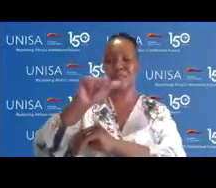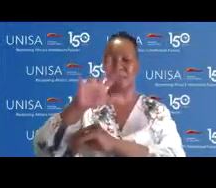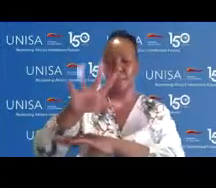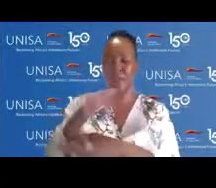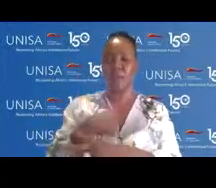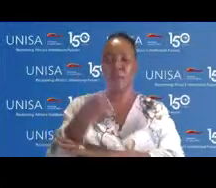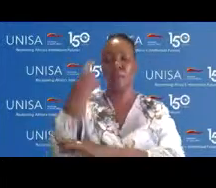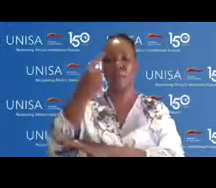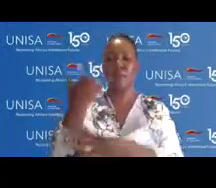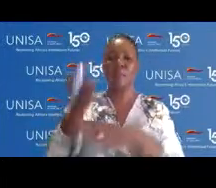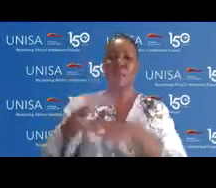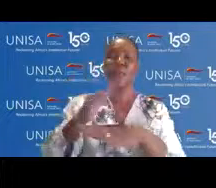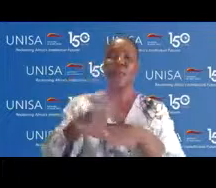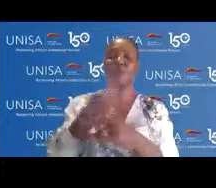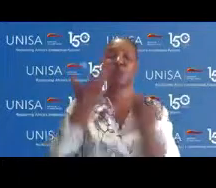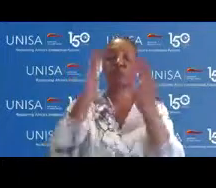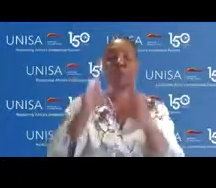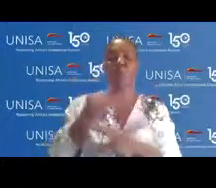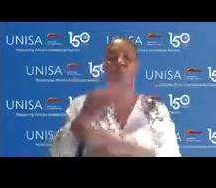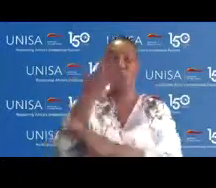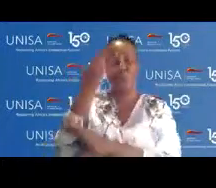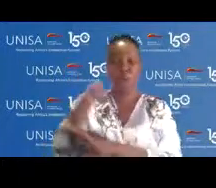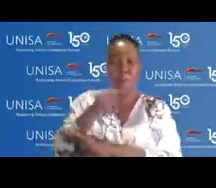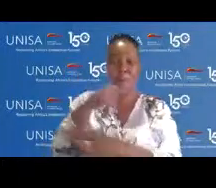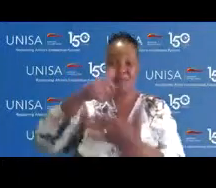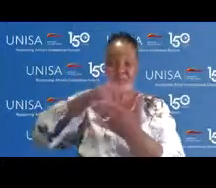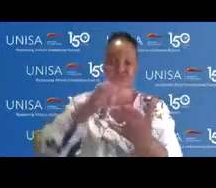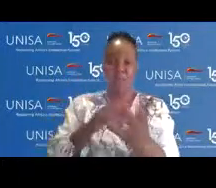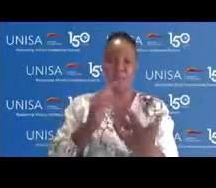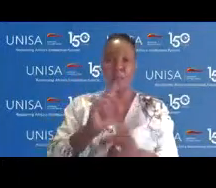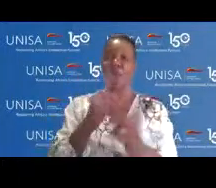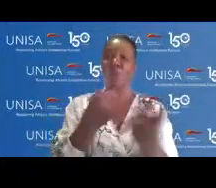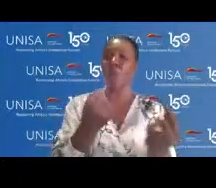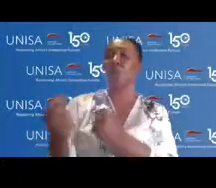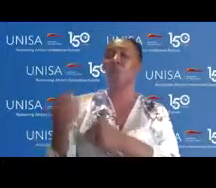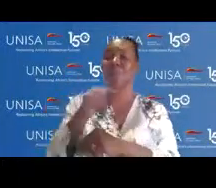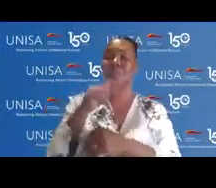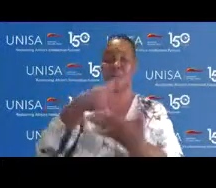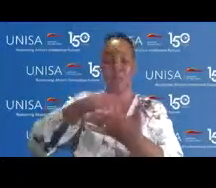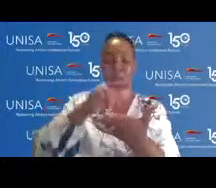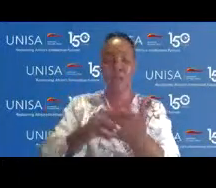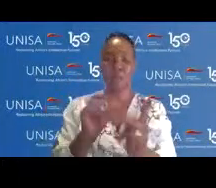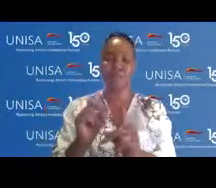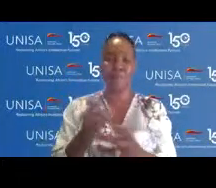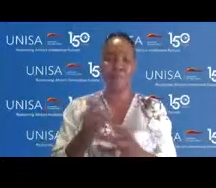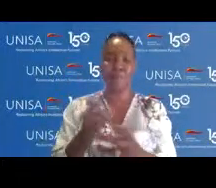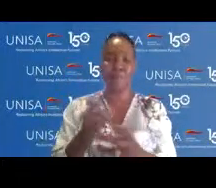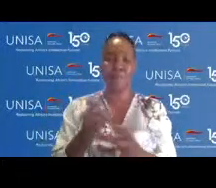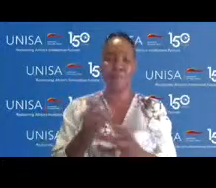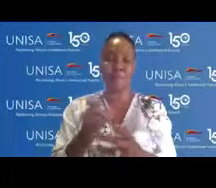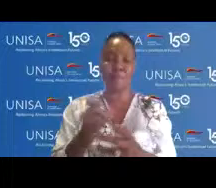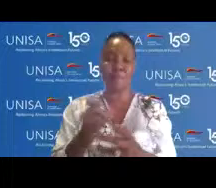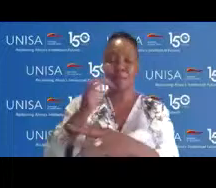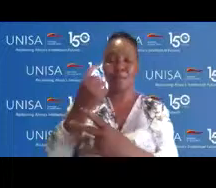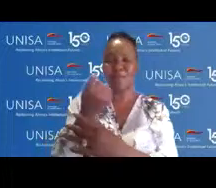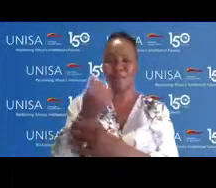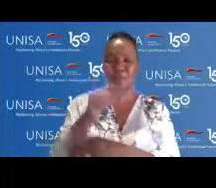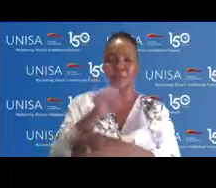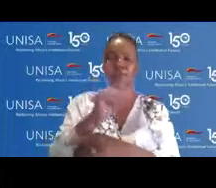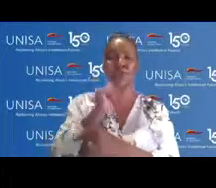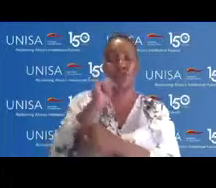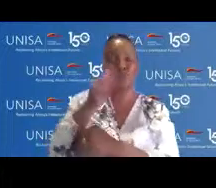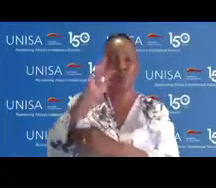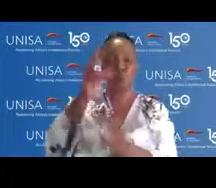people don't even know about that app, what you can do in that app. Banele has sort of touched on it, so tomorrow he's going to be showing us